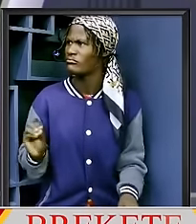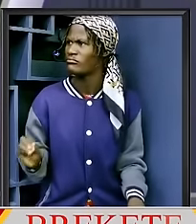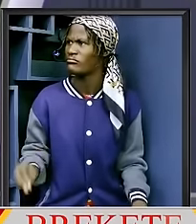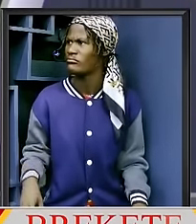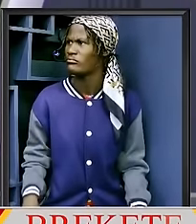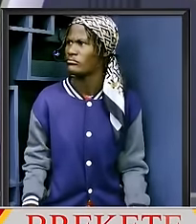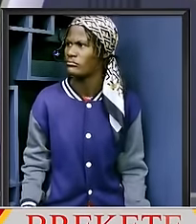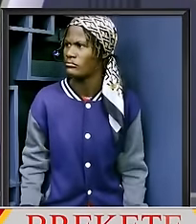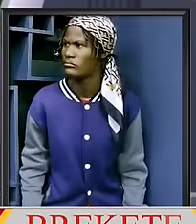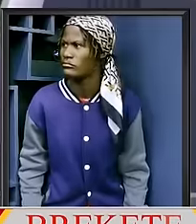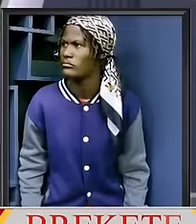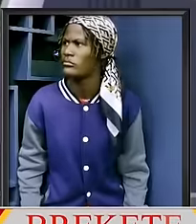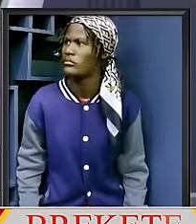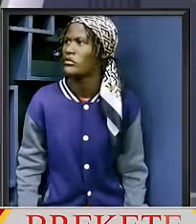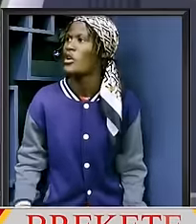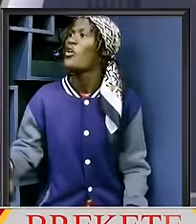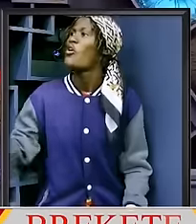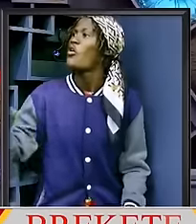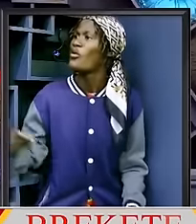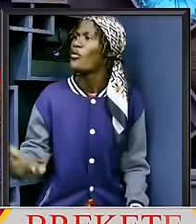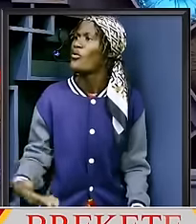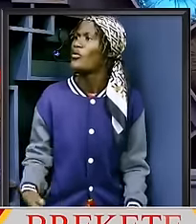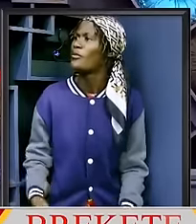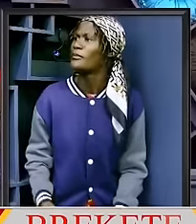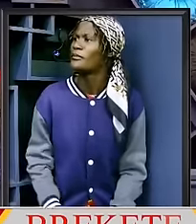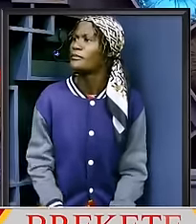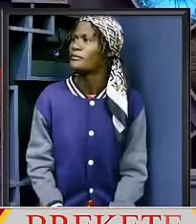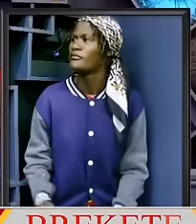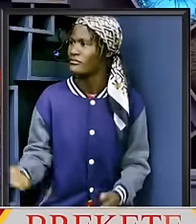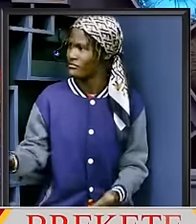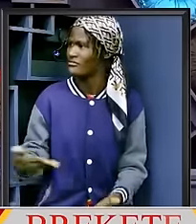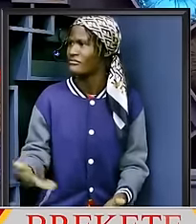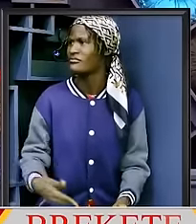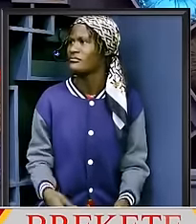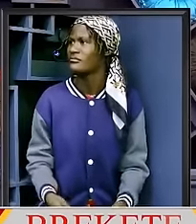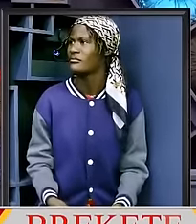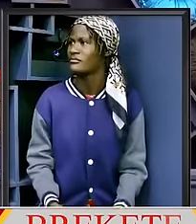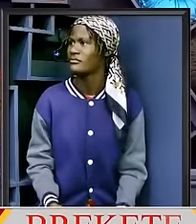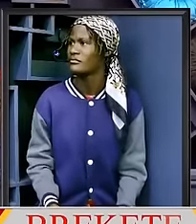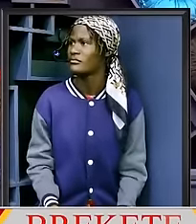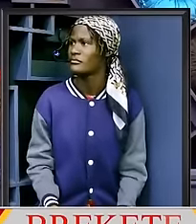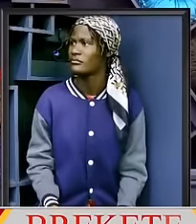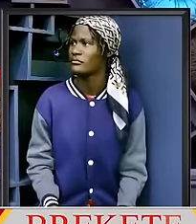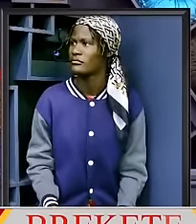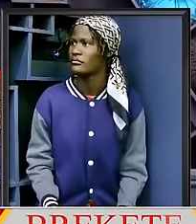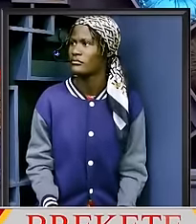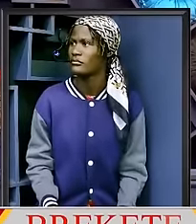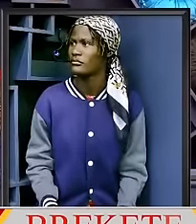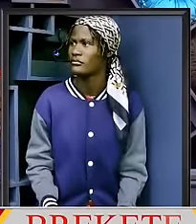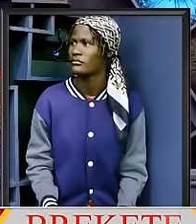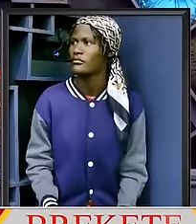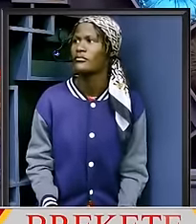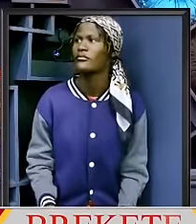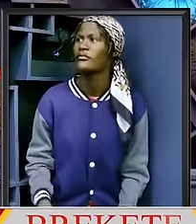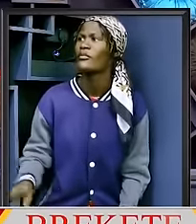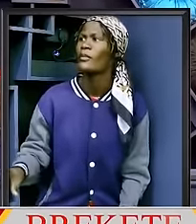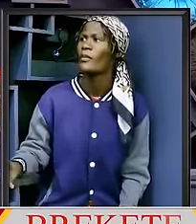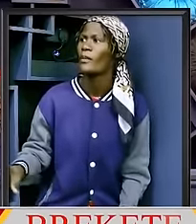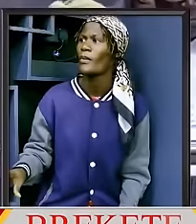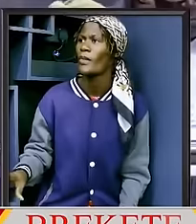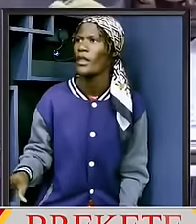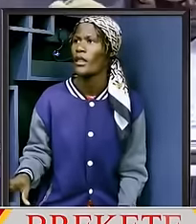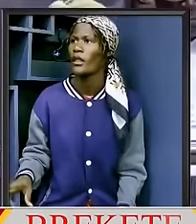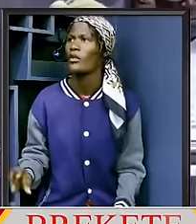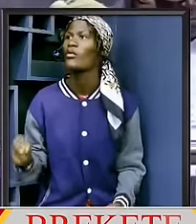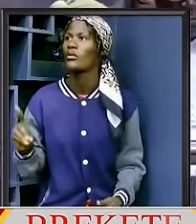Oman, you want to talk? Yes, Madam President, thank you very much. Madam. Yes, sir. You get a POS machine? Yes,